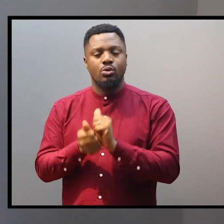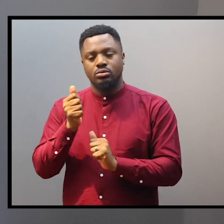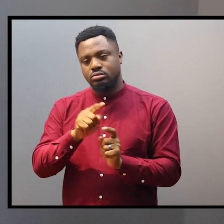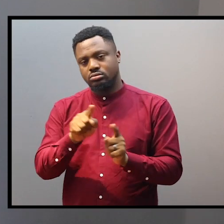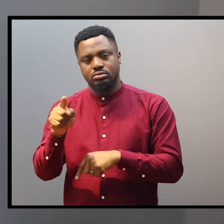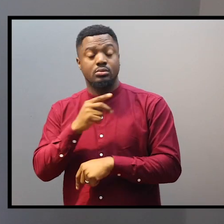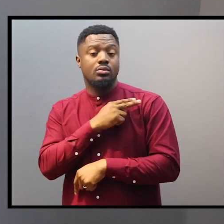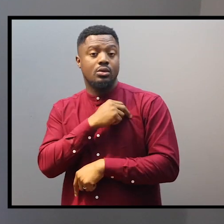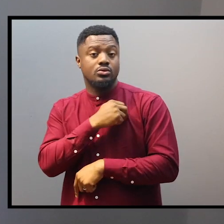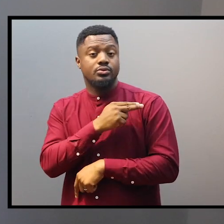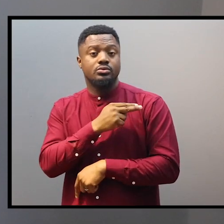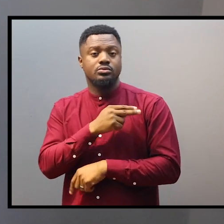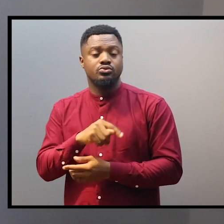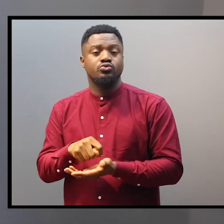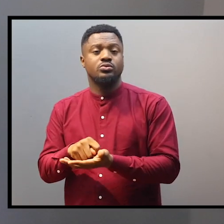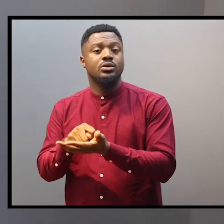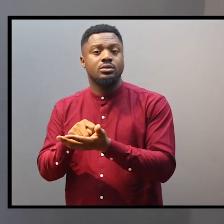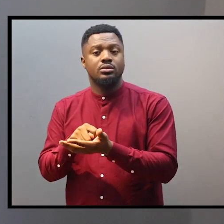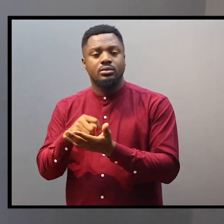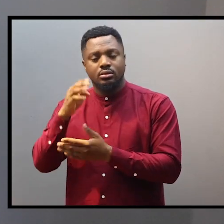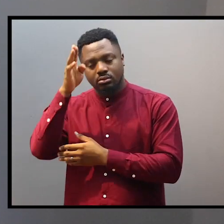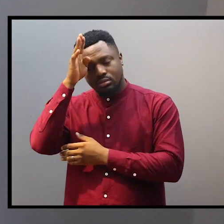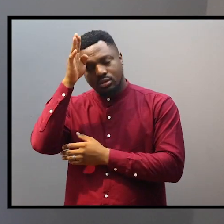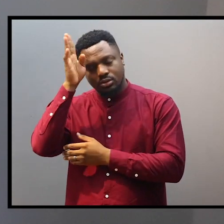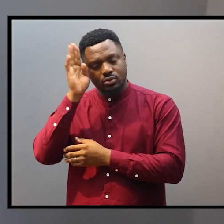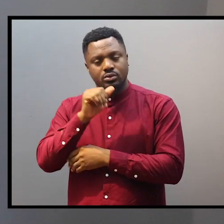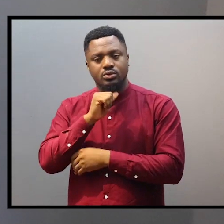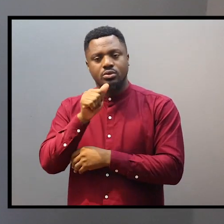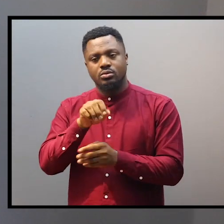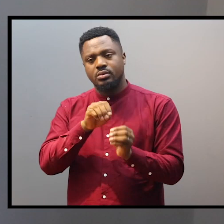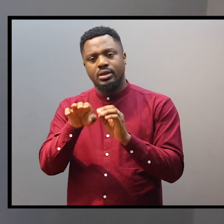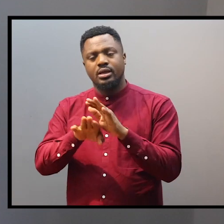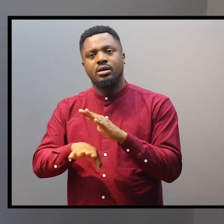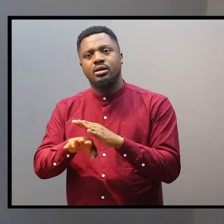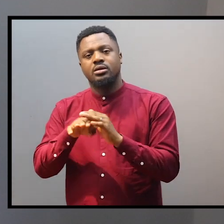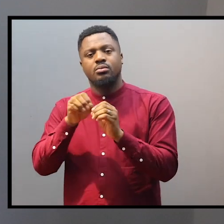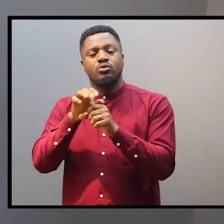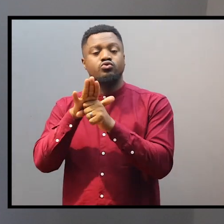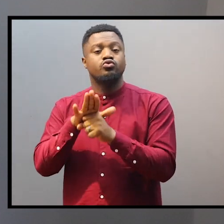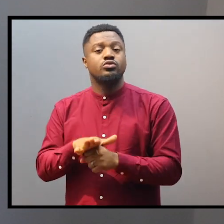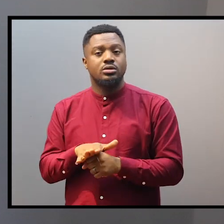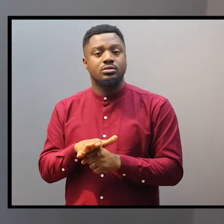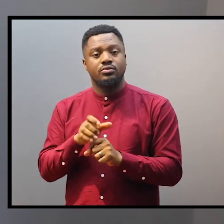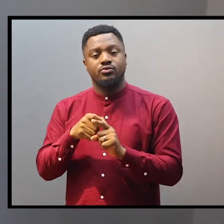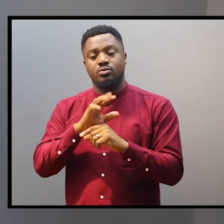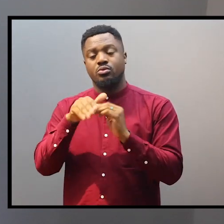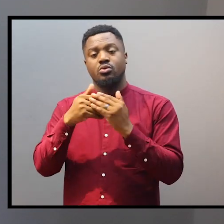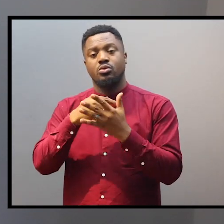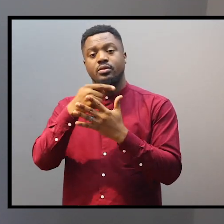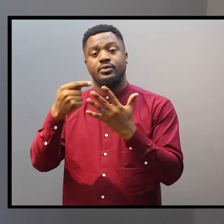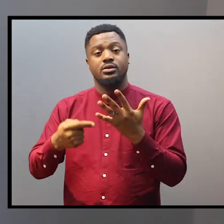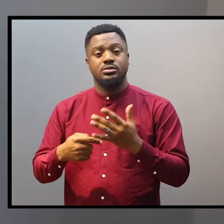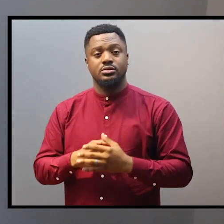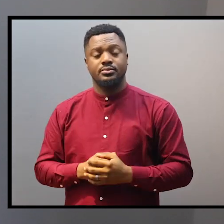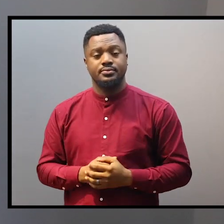immediately get the child to a hospital to be treated so that the brain is not put under stress from all